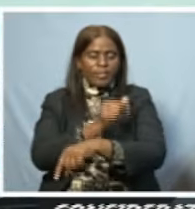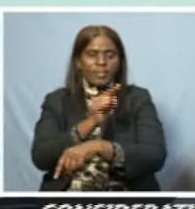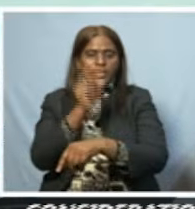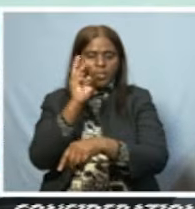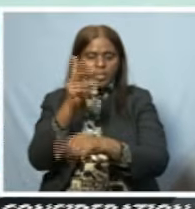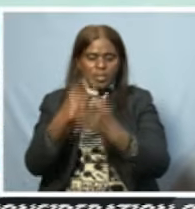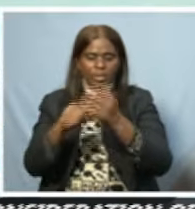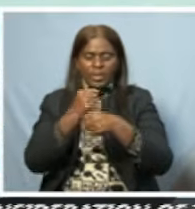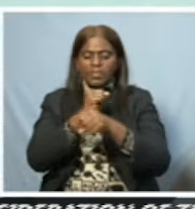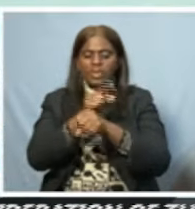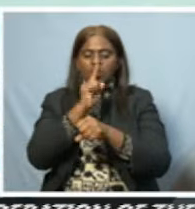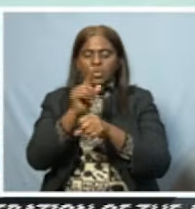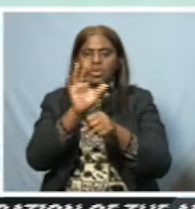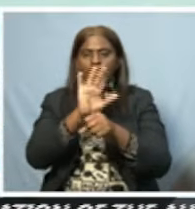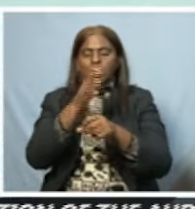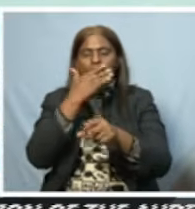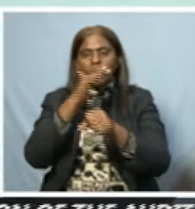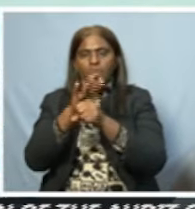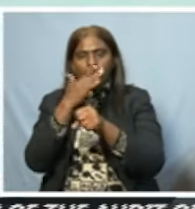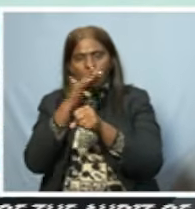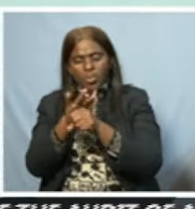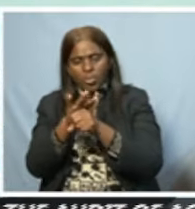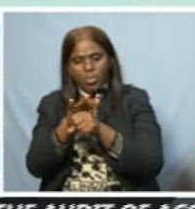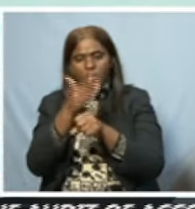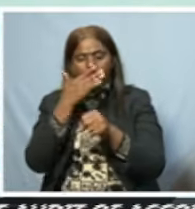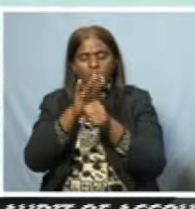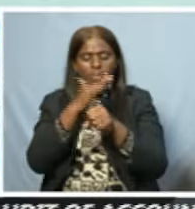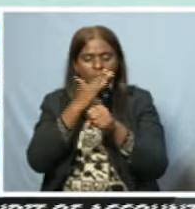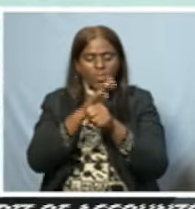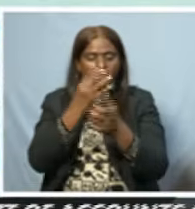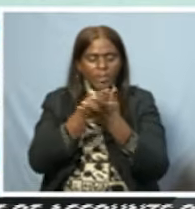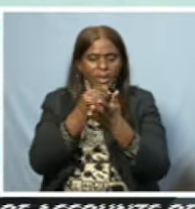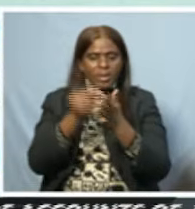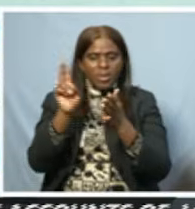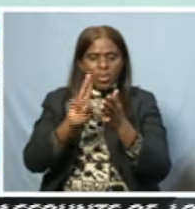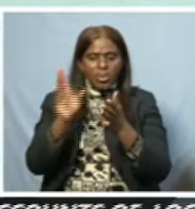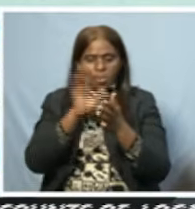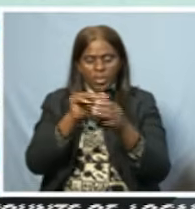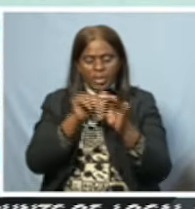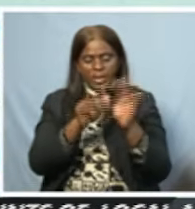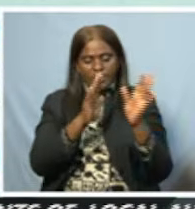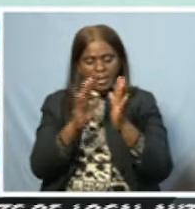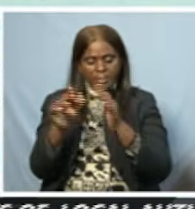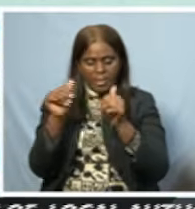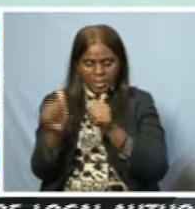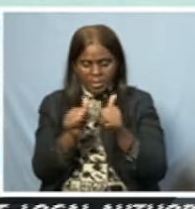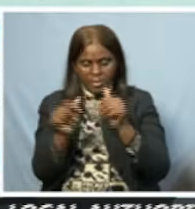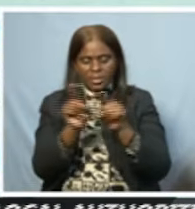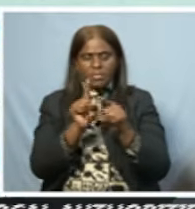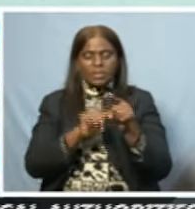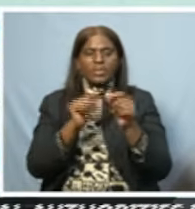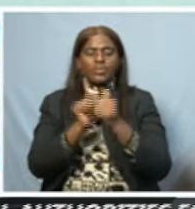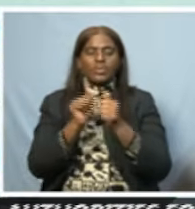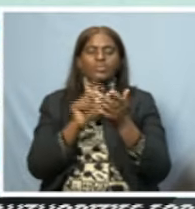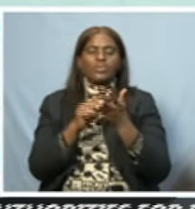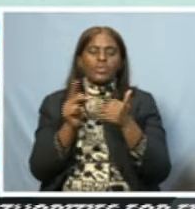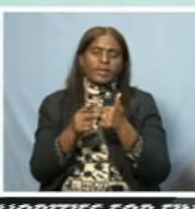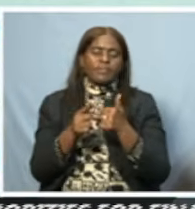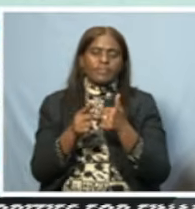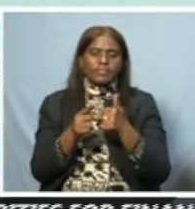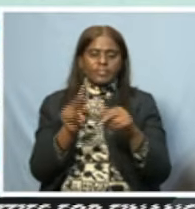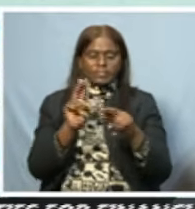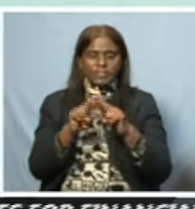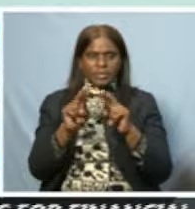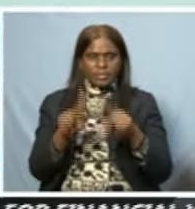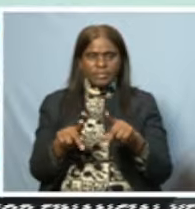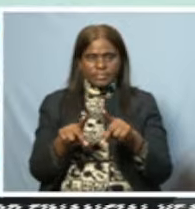will ensure that the committed funds are spent on planned activities and programs.